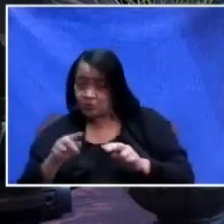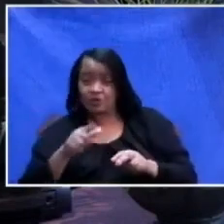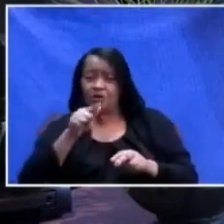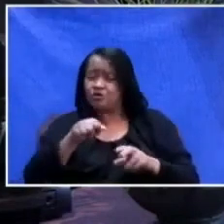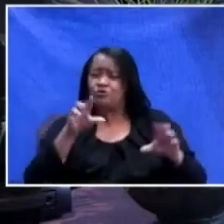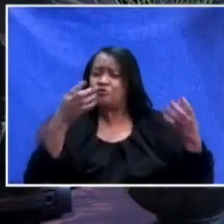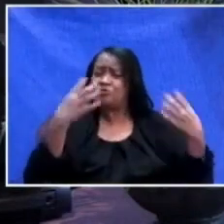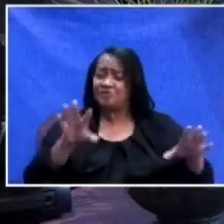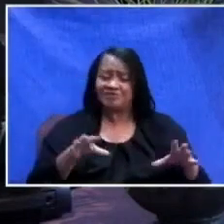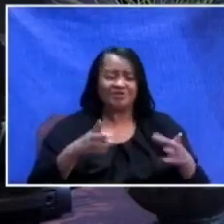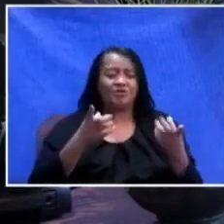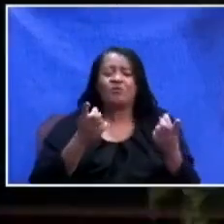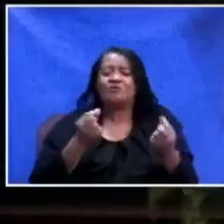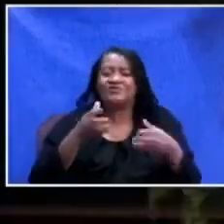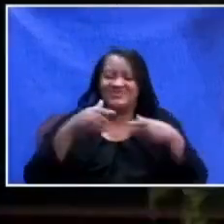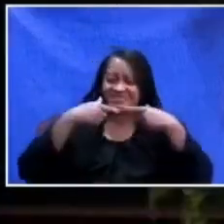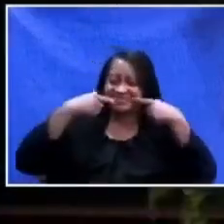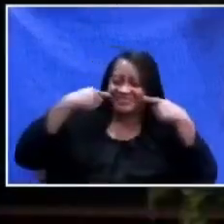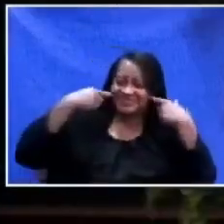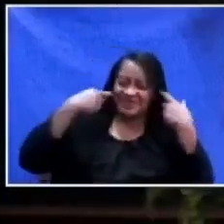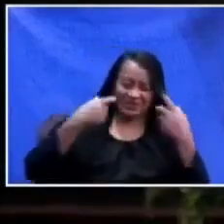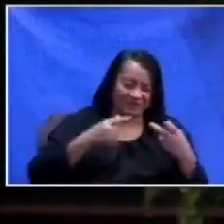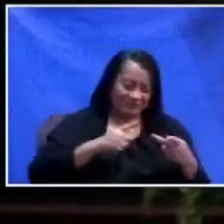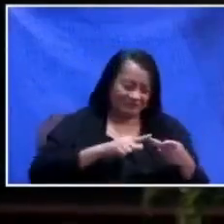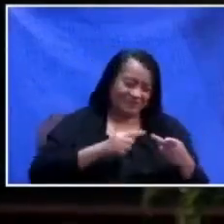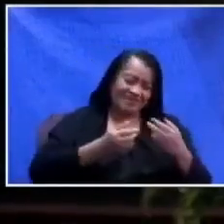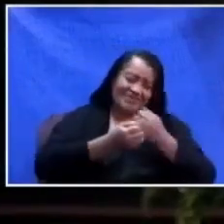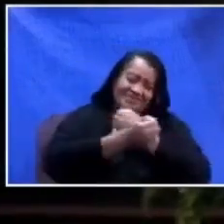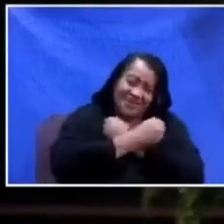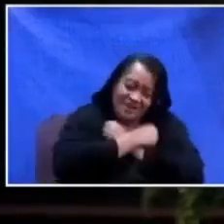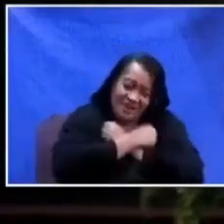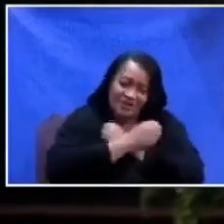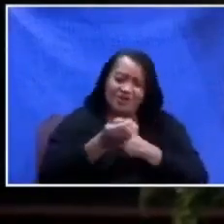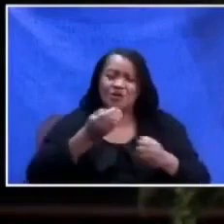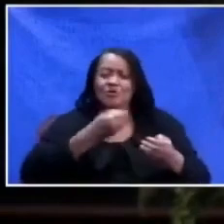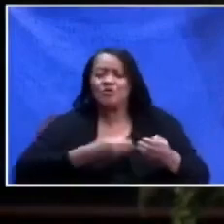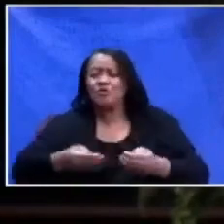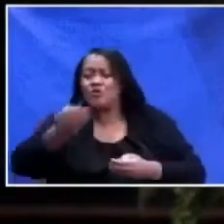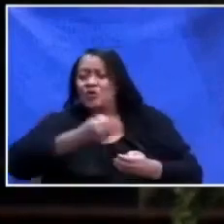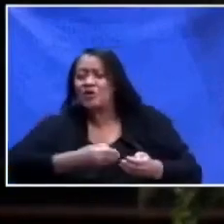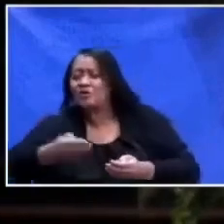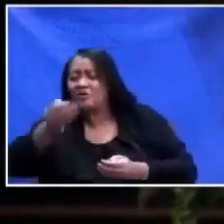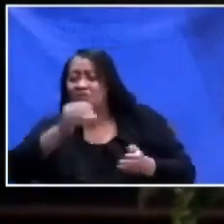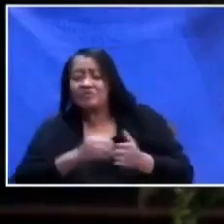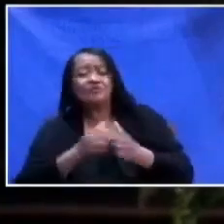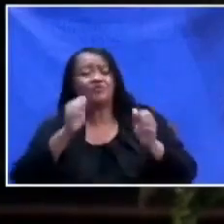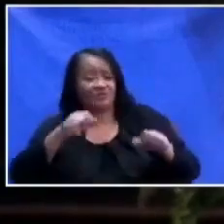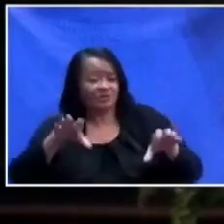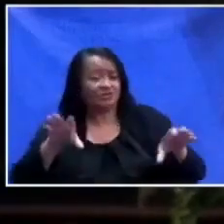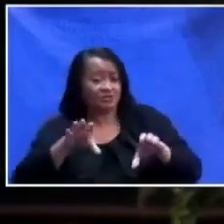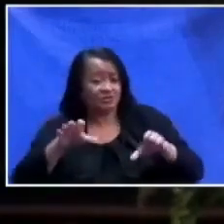you do it. You're smiling, you're hugging, we're greeting as much as we can do.